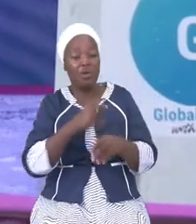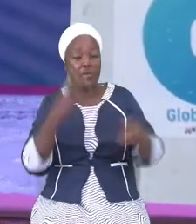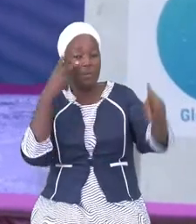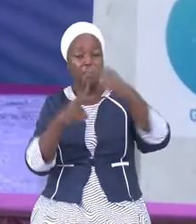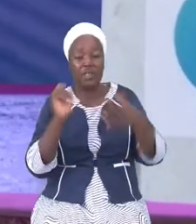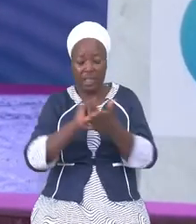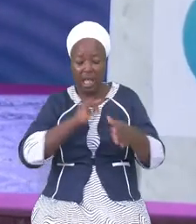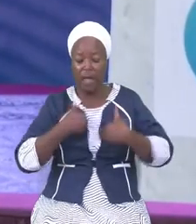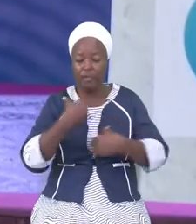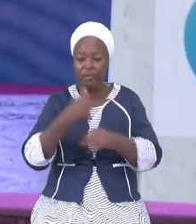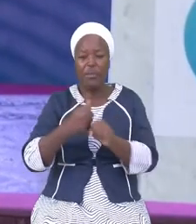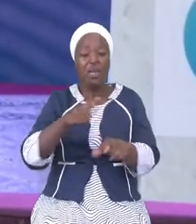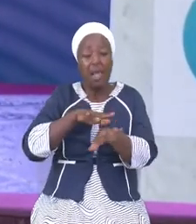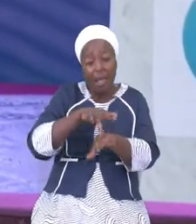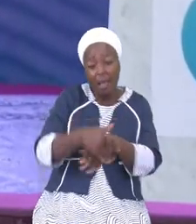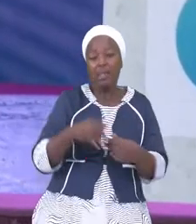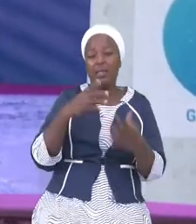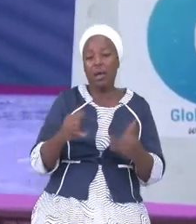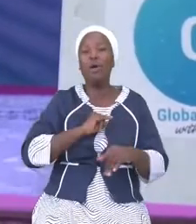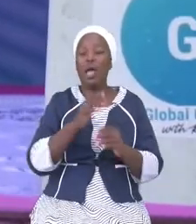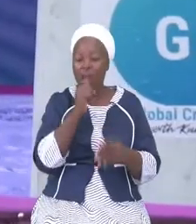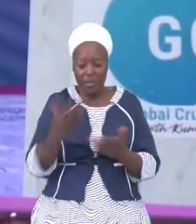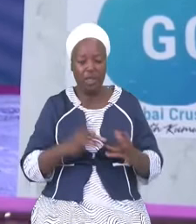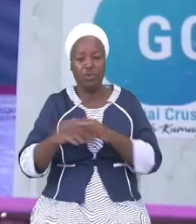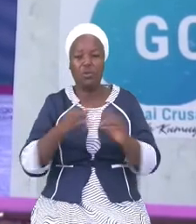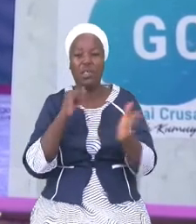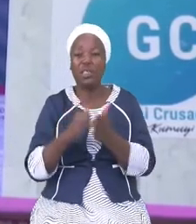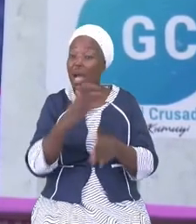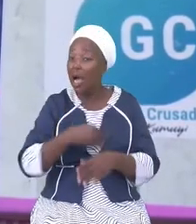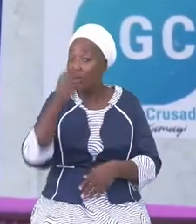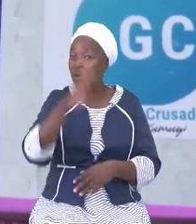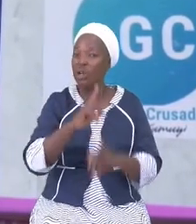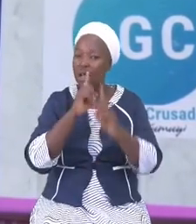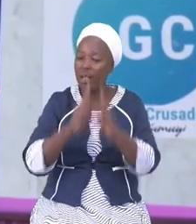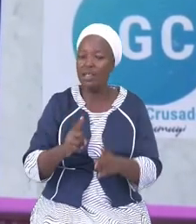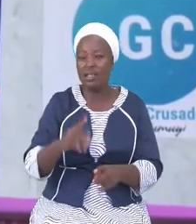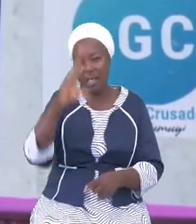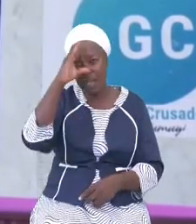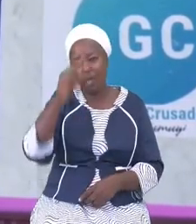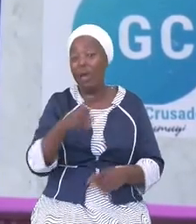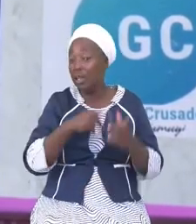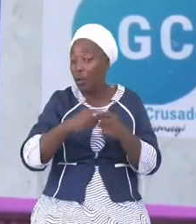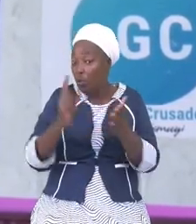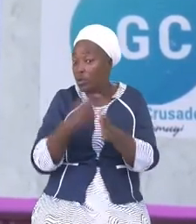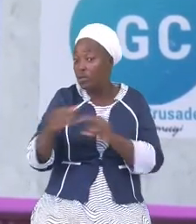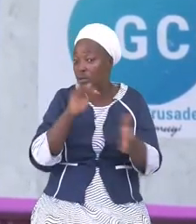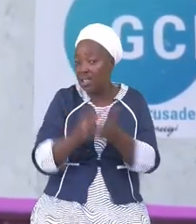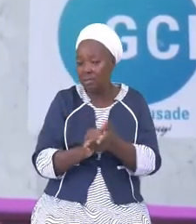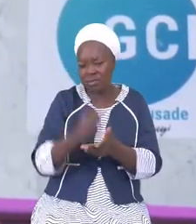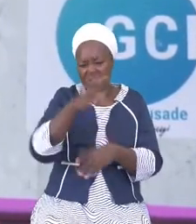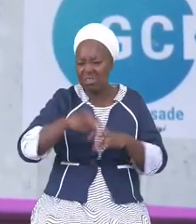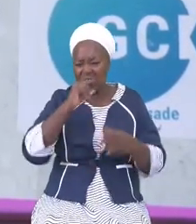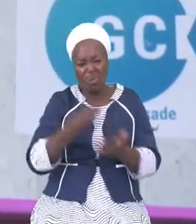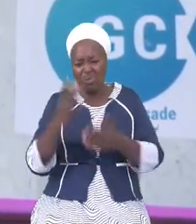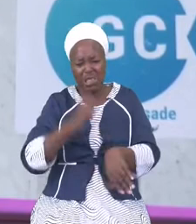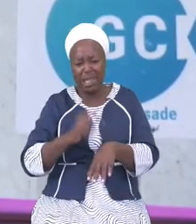earlier. Now I am available. And God answered him. And once you do that, God doesn't waste time